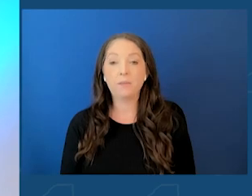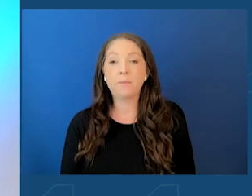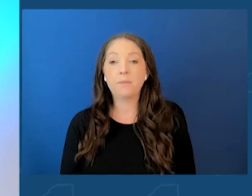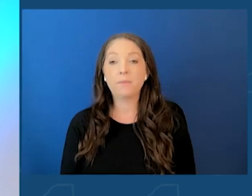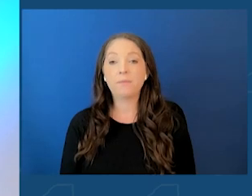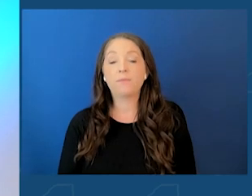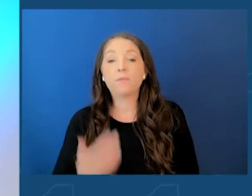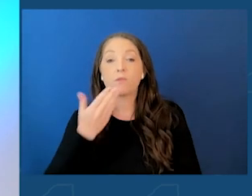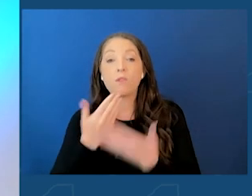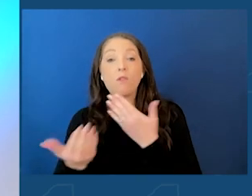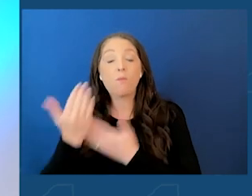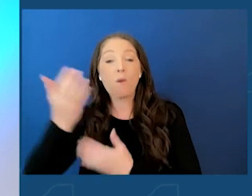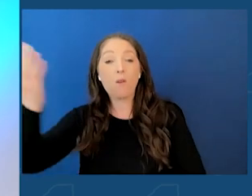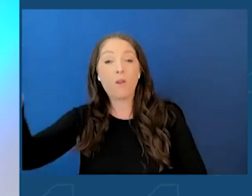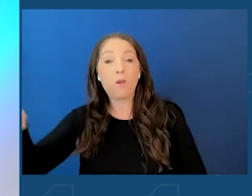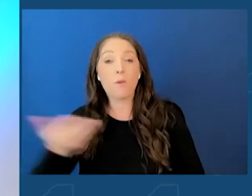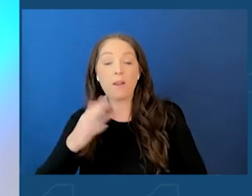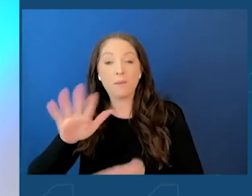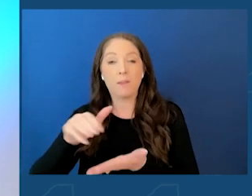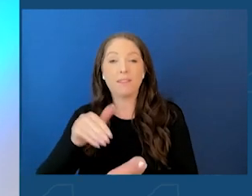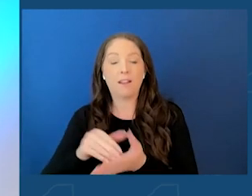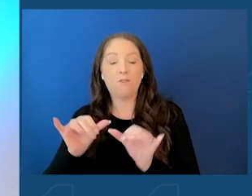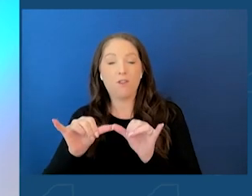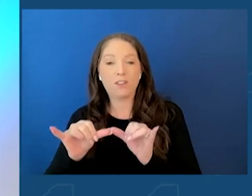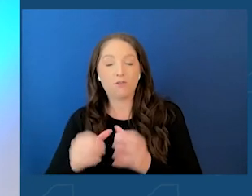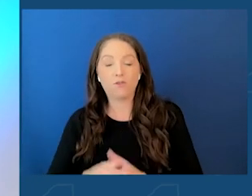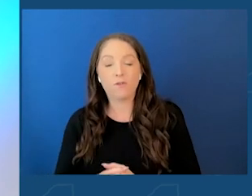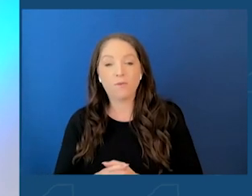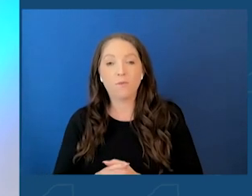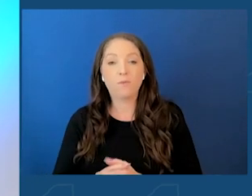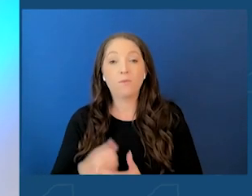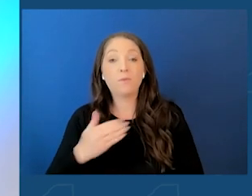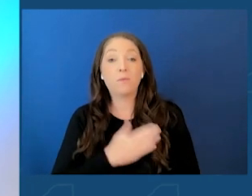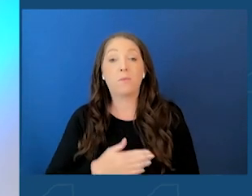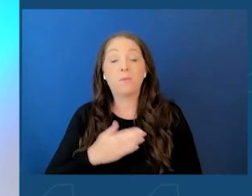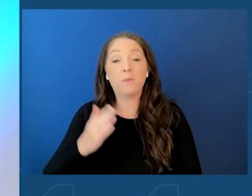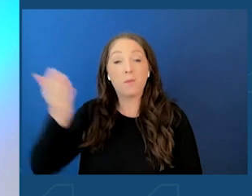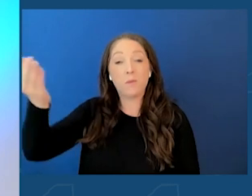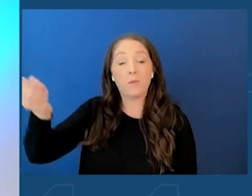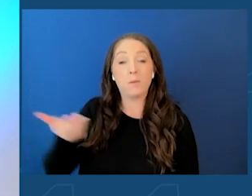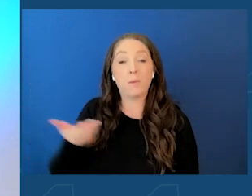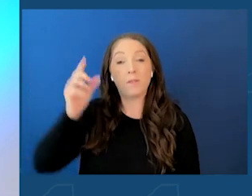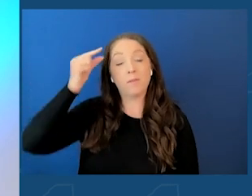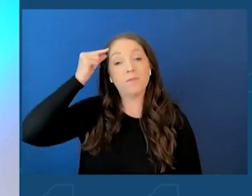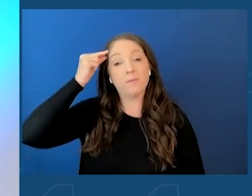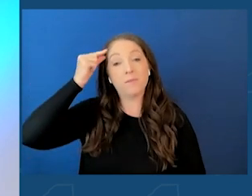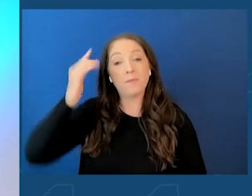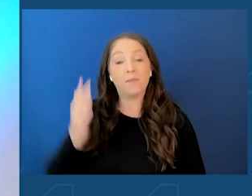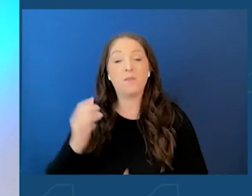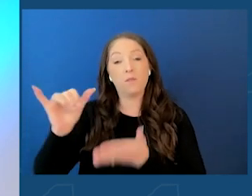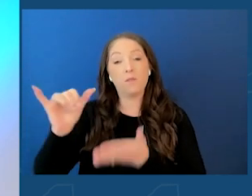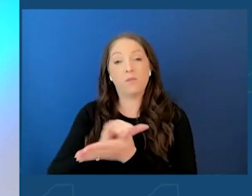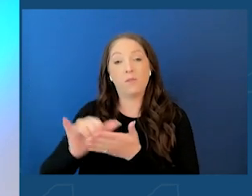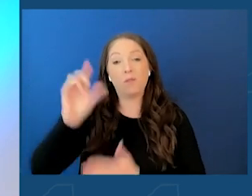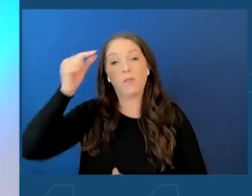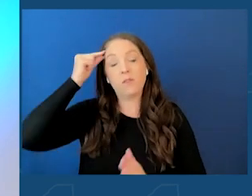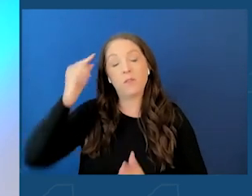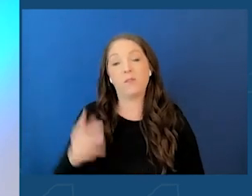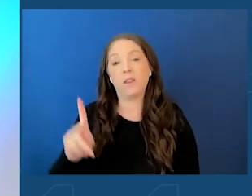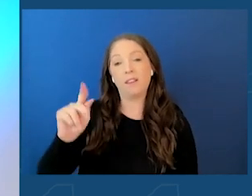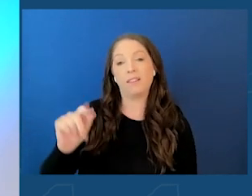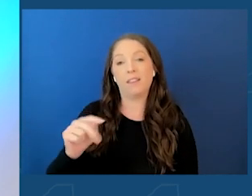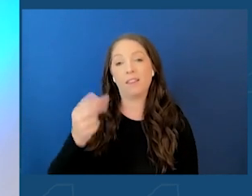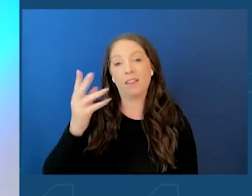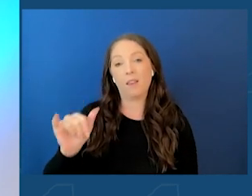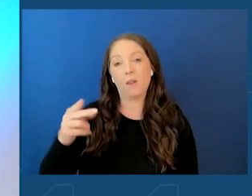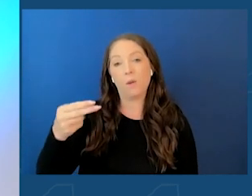Good morning and welcome to the Center for Architecture. Please join me in welcoming the Governor of New York, Governor Kathy